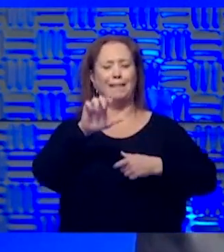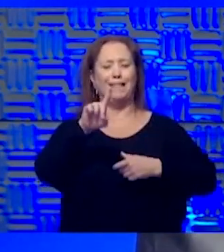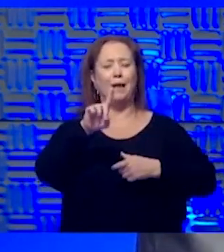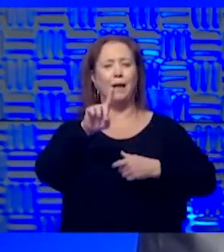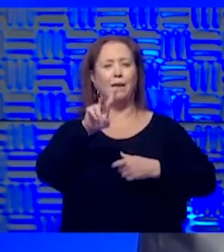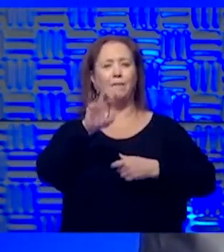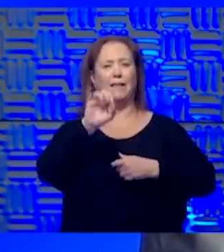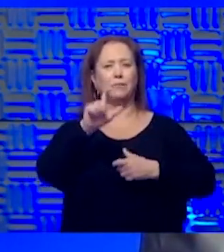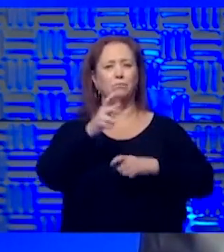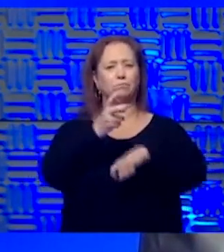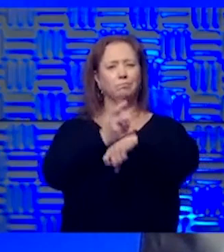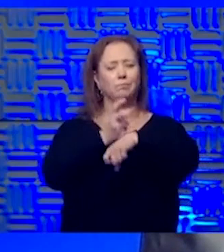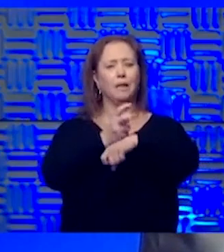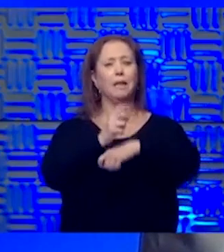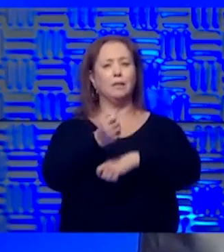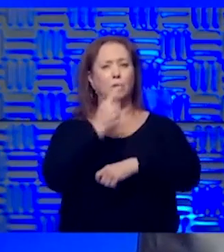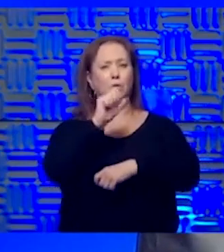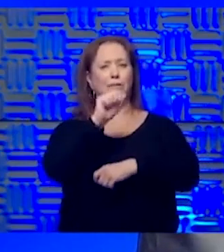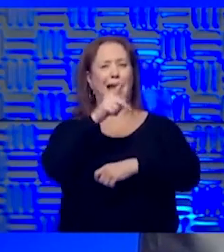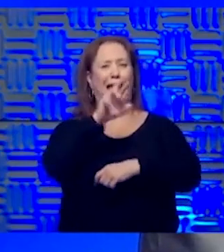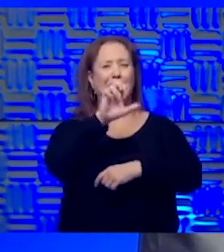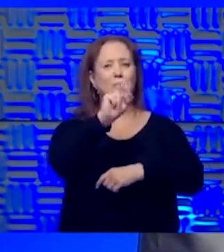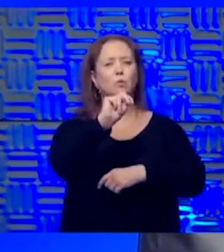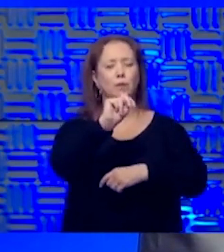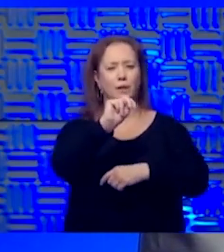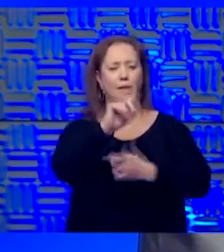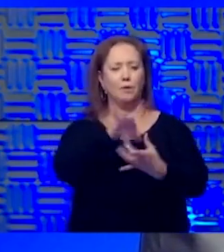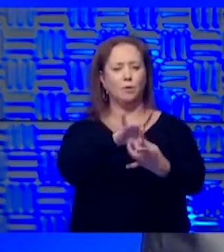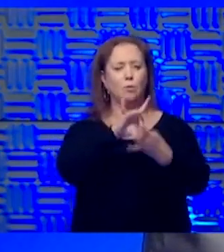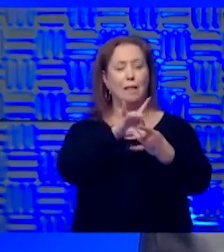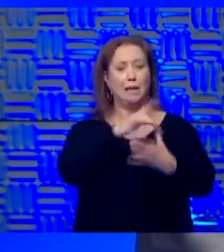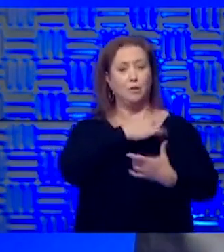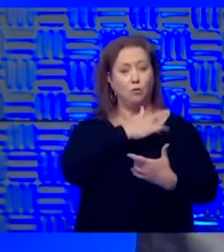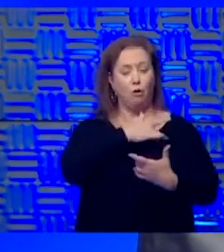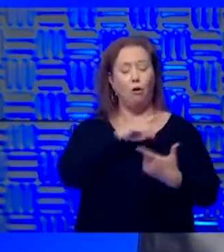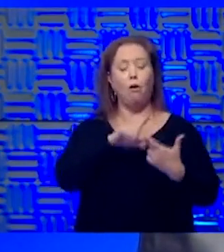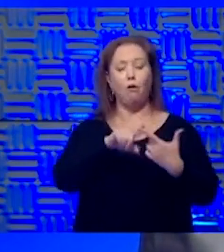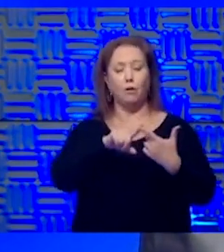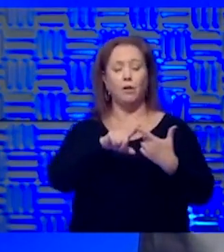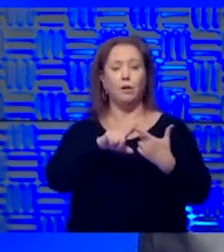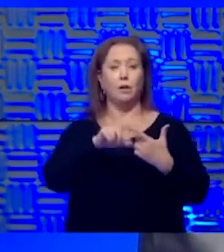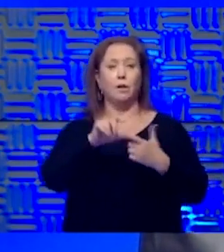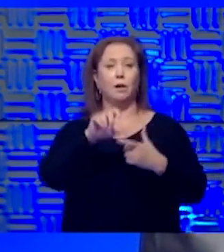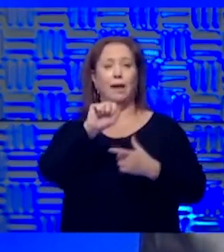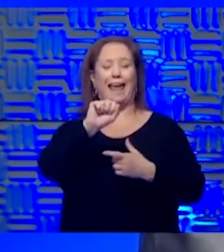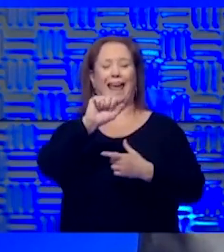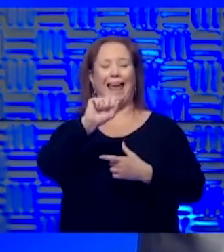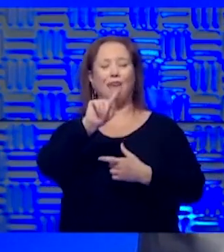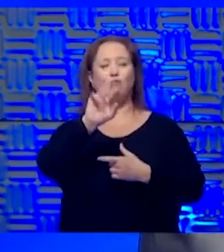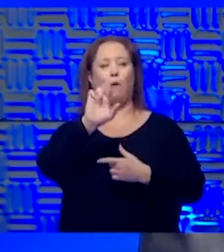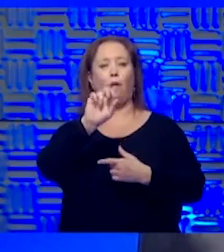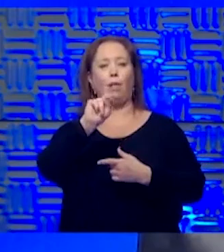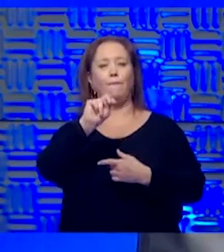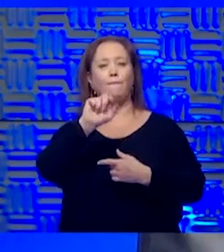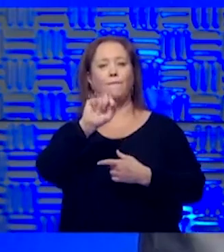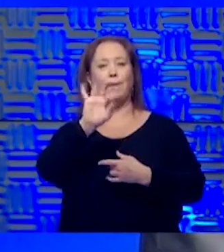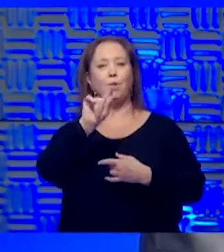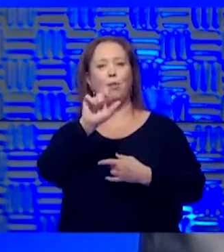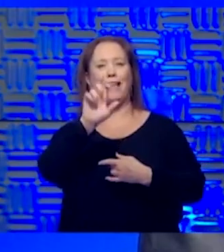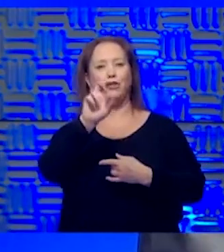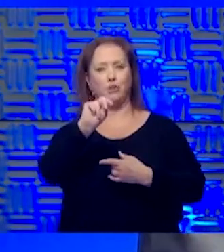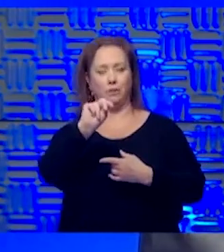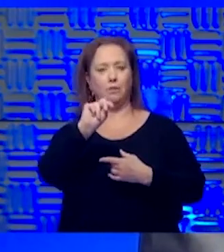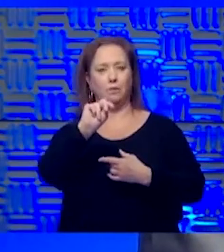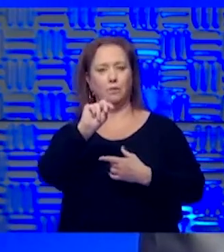that's where we tend to use aspirin. If we find out that it's related to your heart from a condition called atrial fibrillation, that's when we would